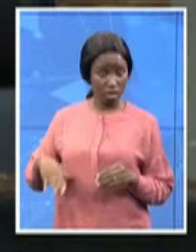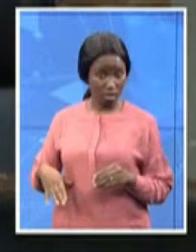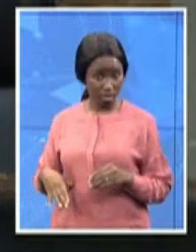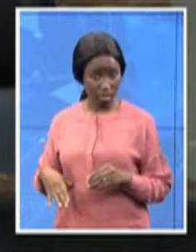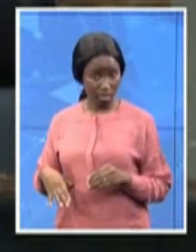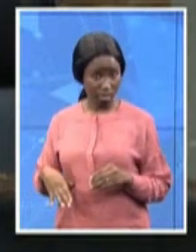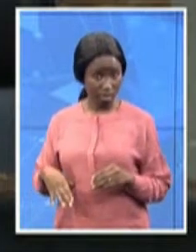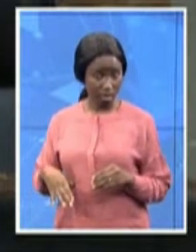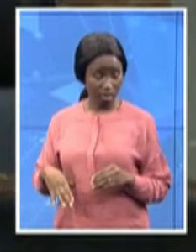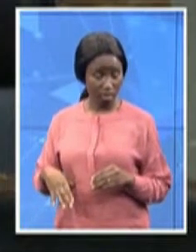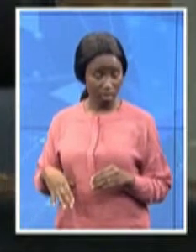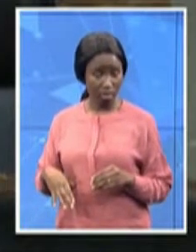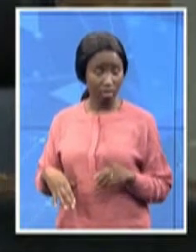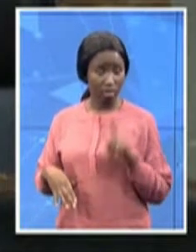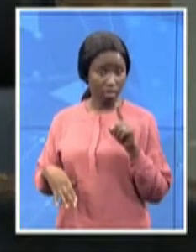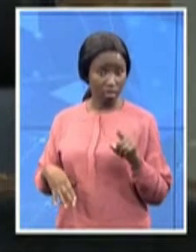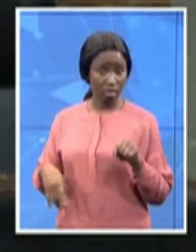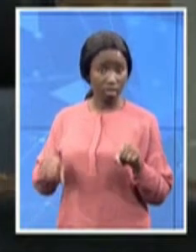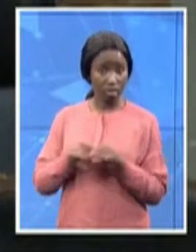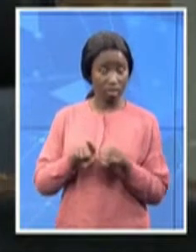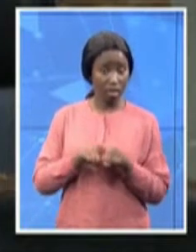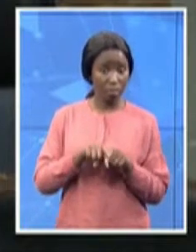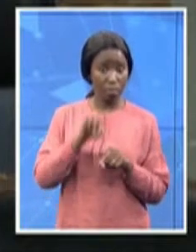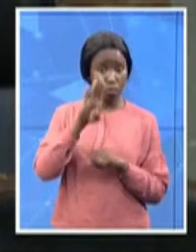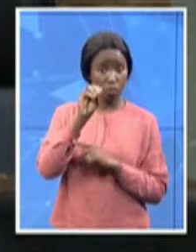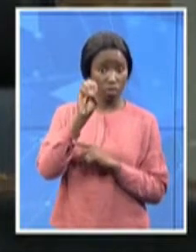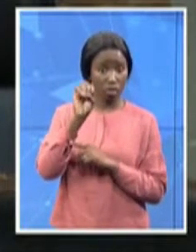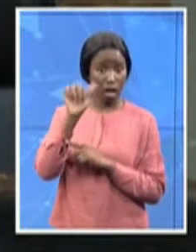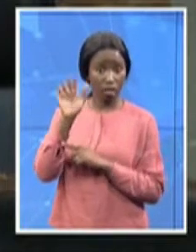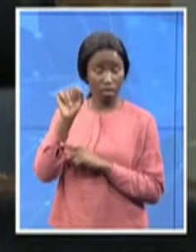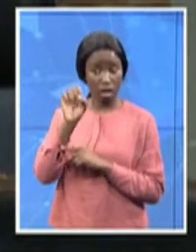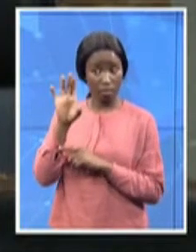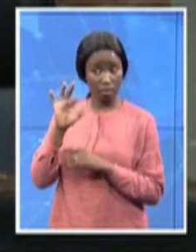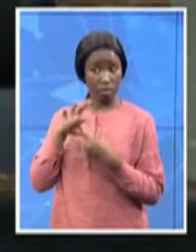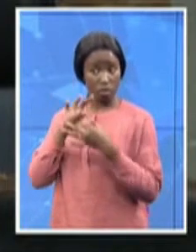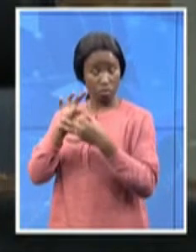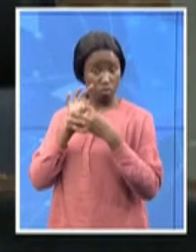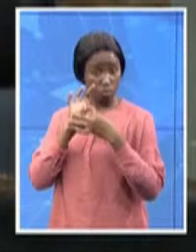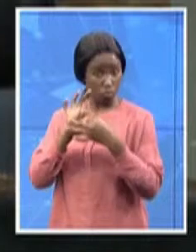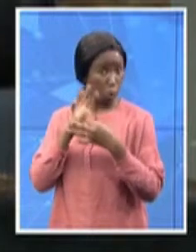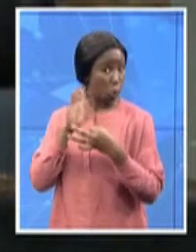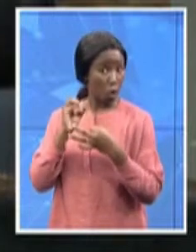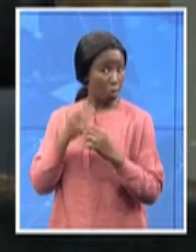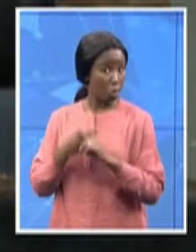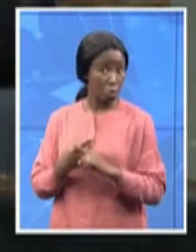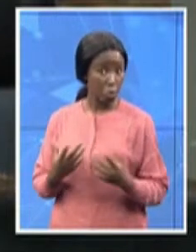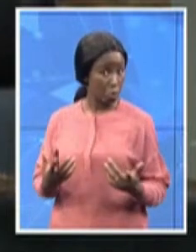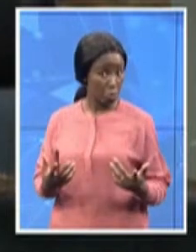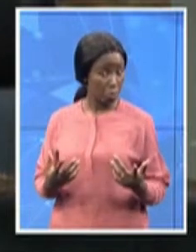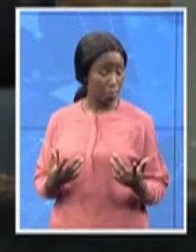Global Operations on the other, due to the nature of the